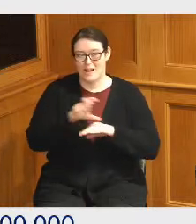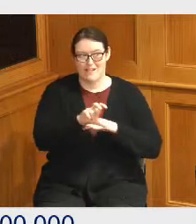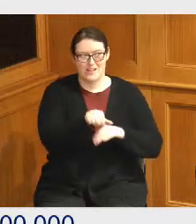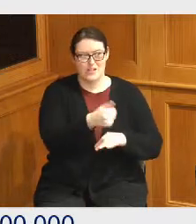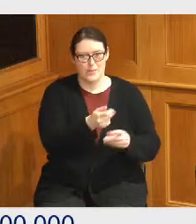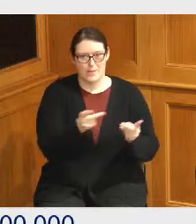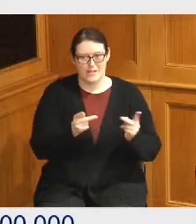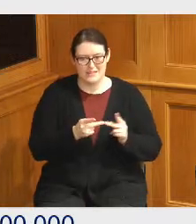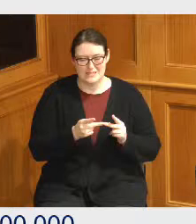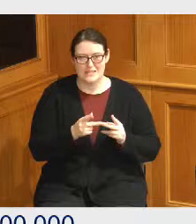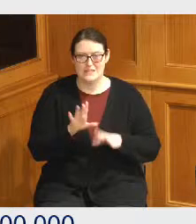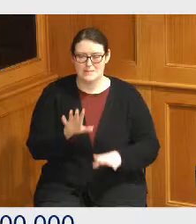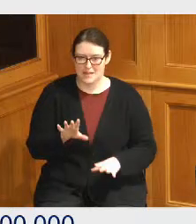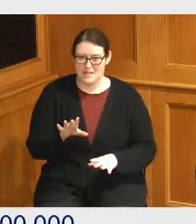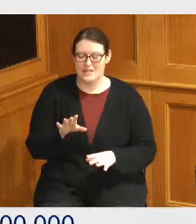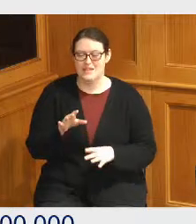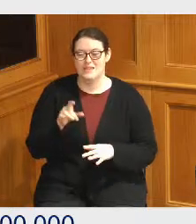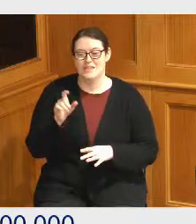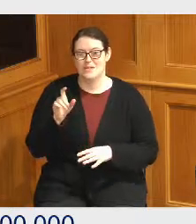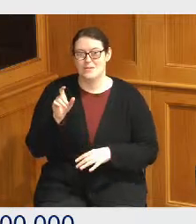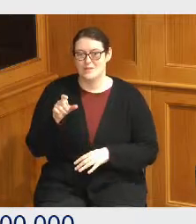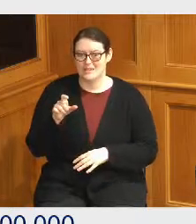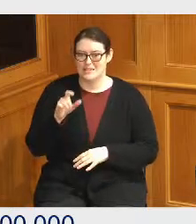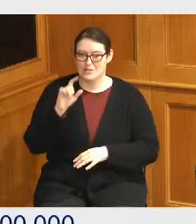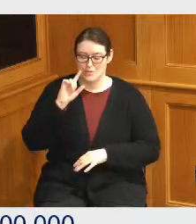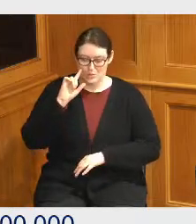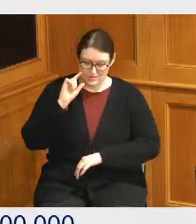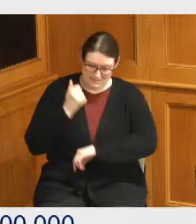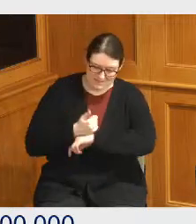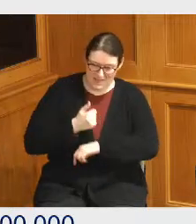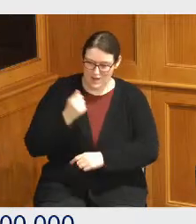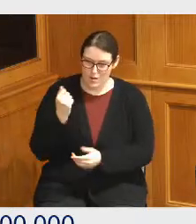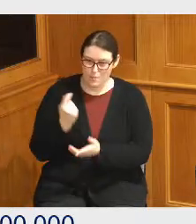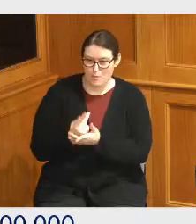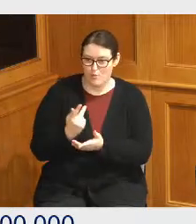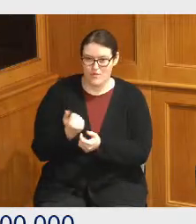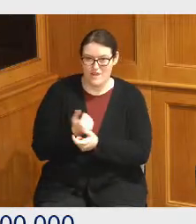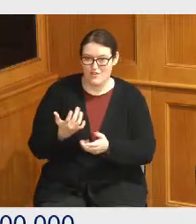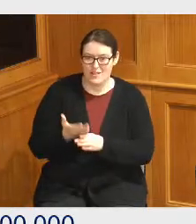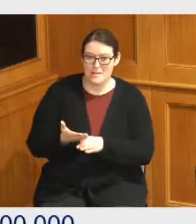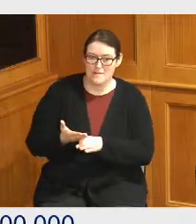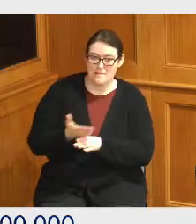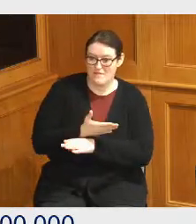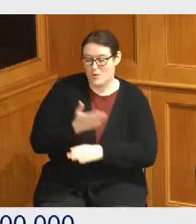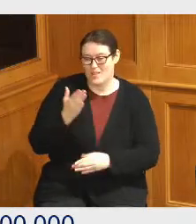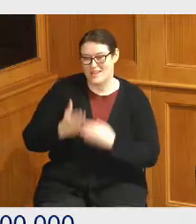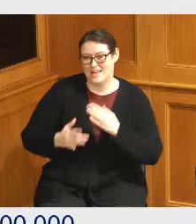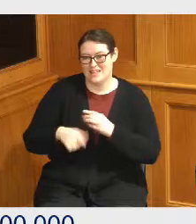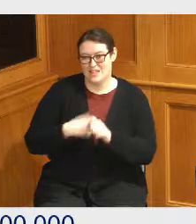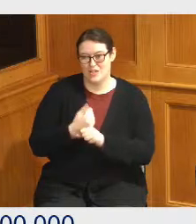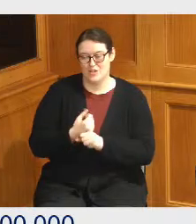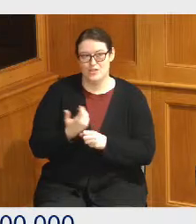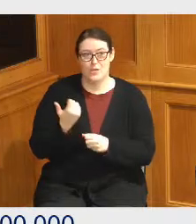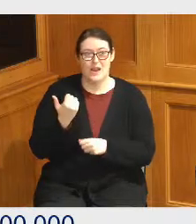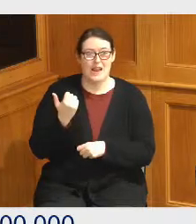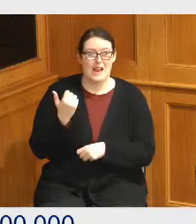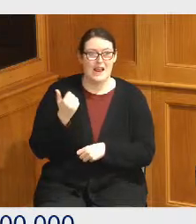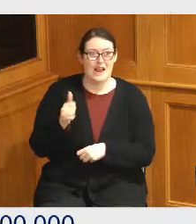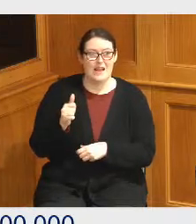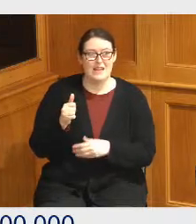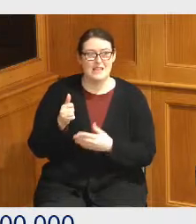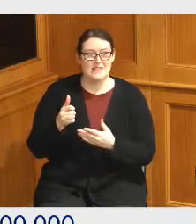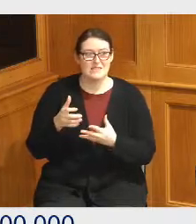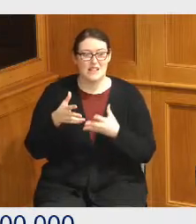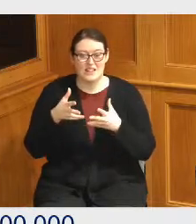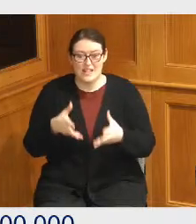Given the timelines to get agreements set and approval by the board, we would recommend that any excess